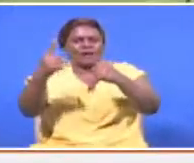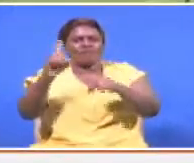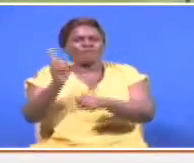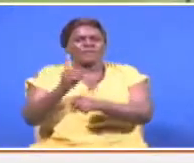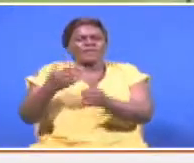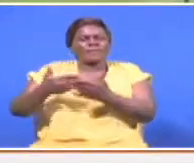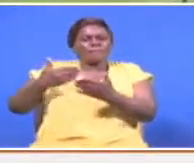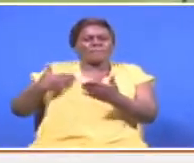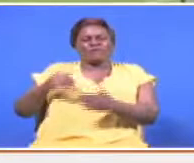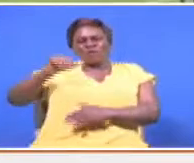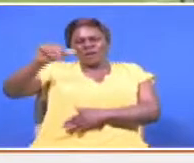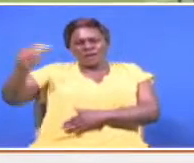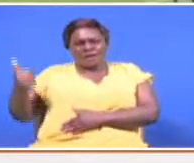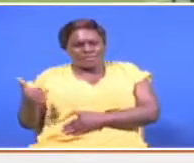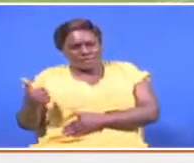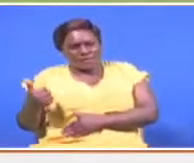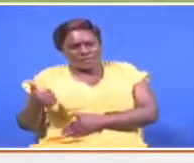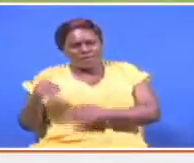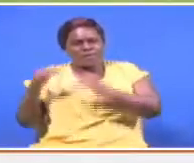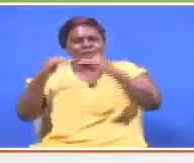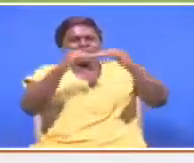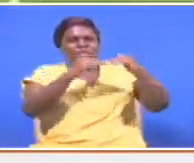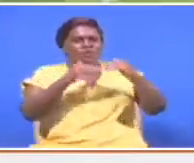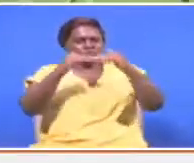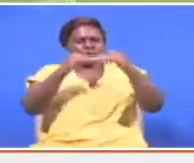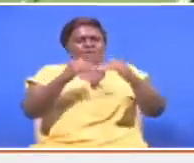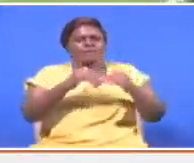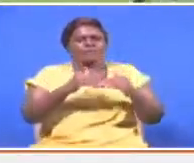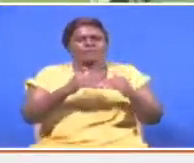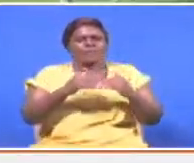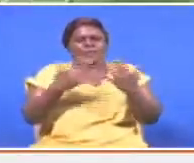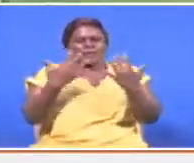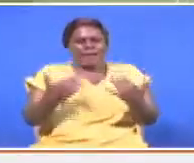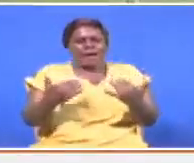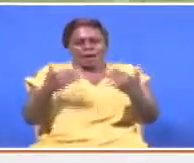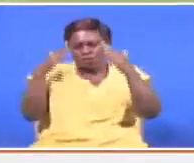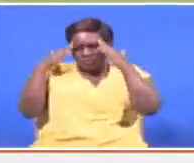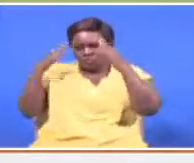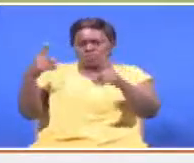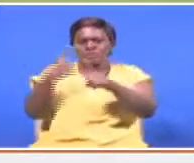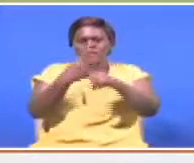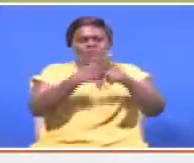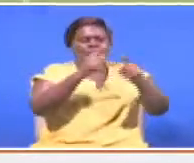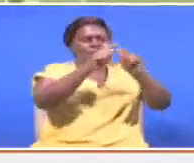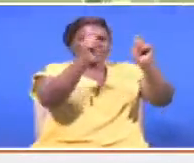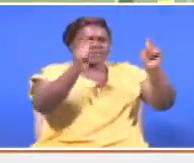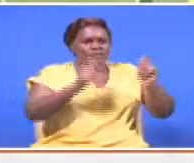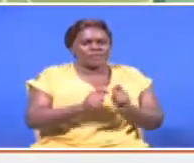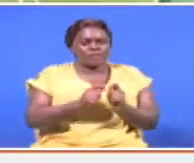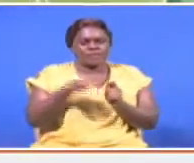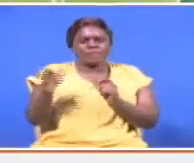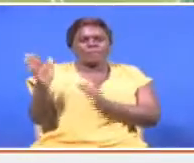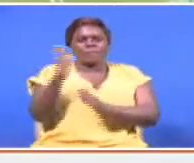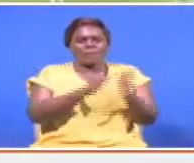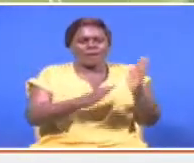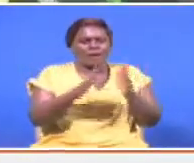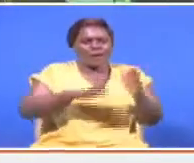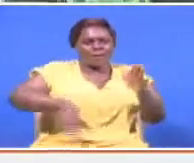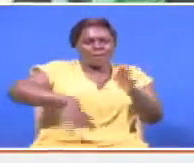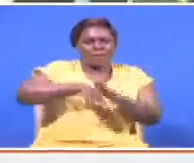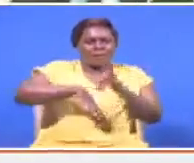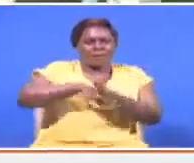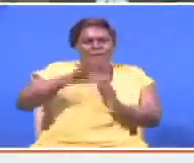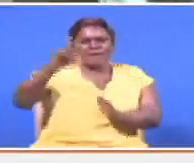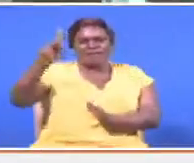minute before Eric Ambunya equalized 10 minutes later. Focus now shifts to different teams as they prepare for the Football